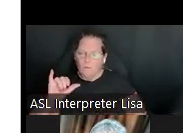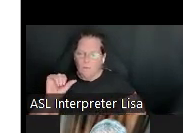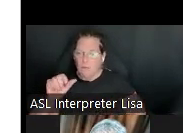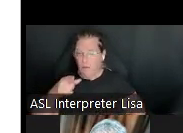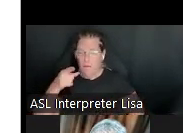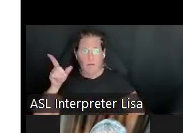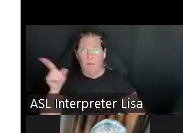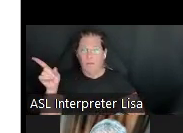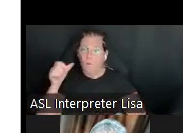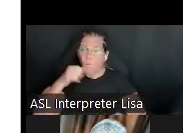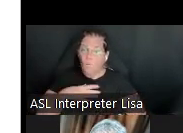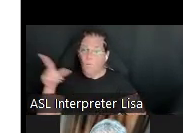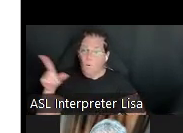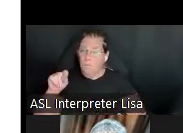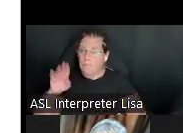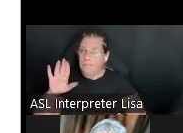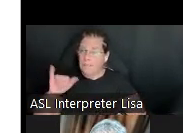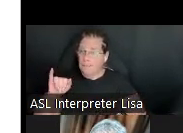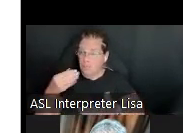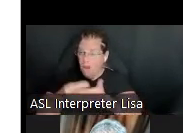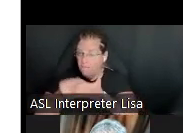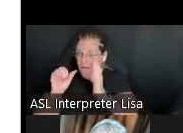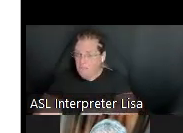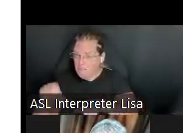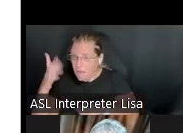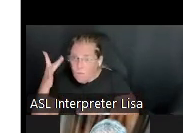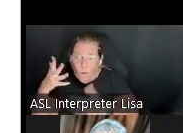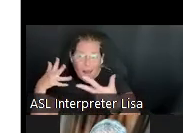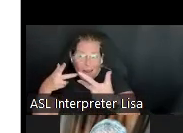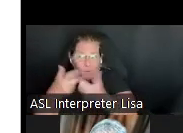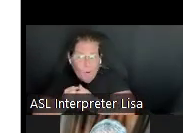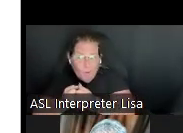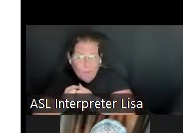client be eligible for TBI fund because it is a motor vehicle crash?